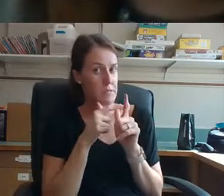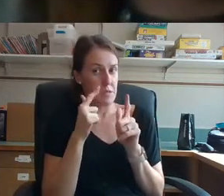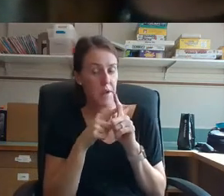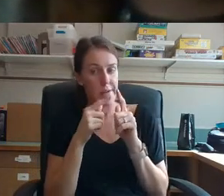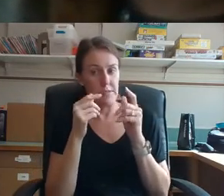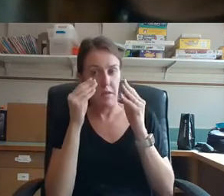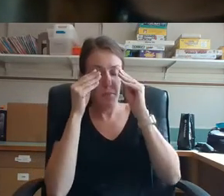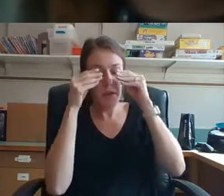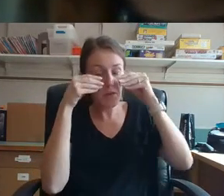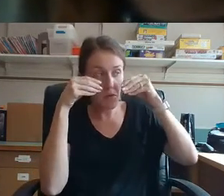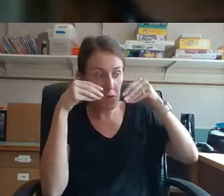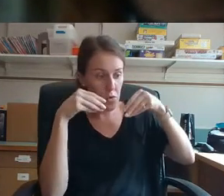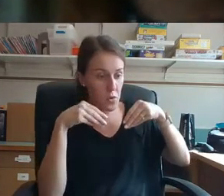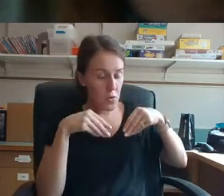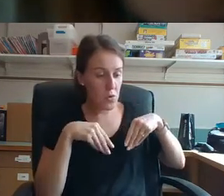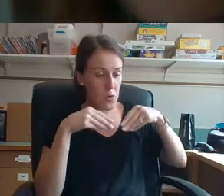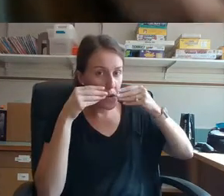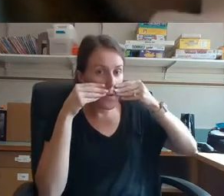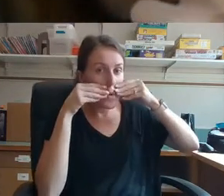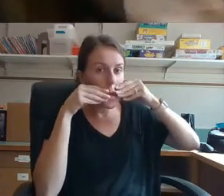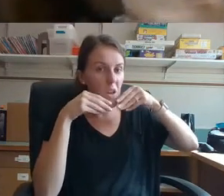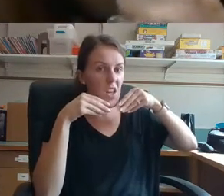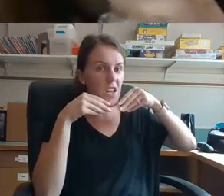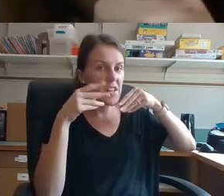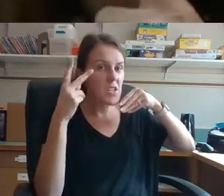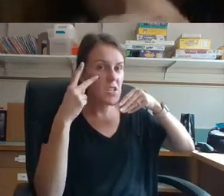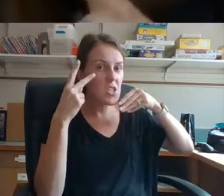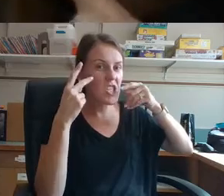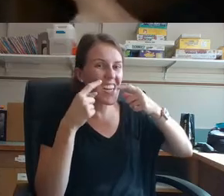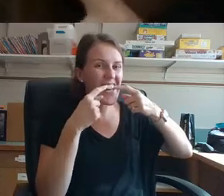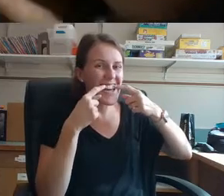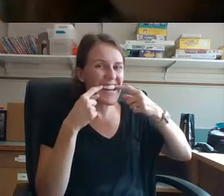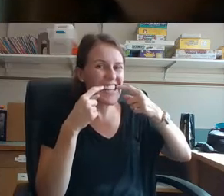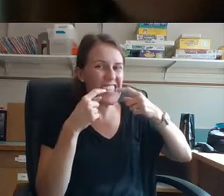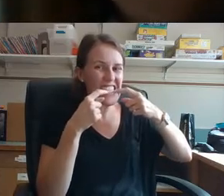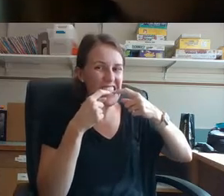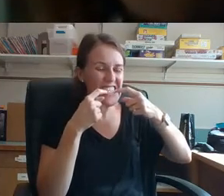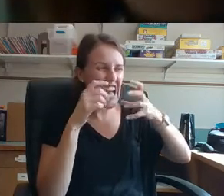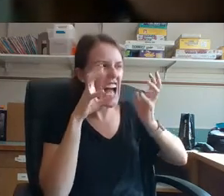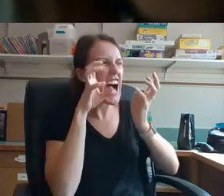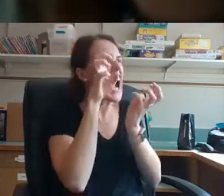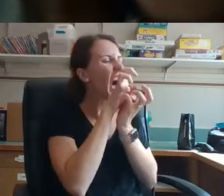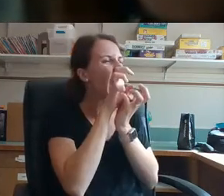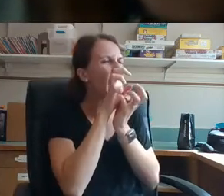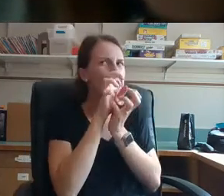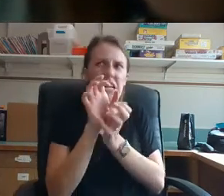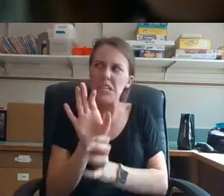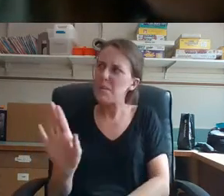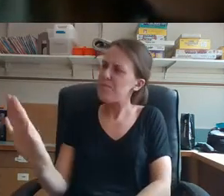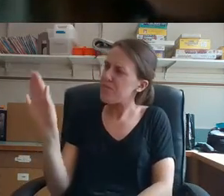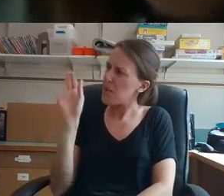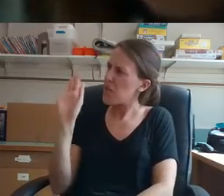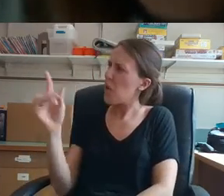down grandmother's face, revealing 2 rows of very sharp teeth. But,